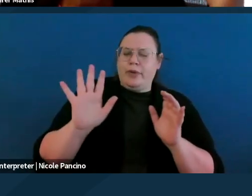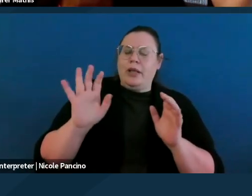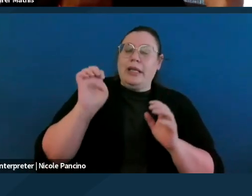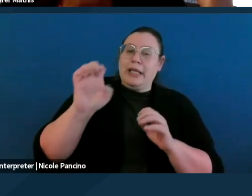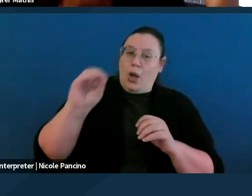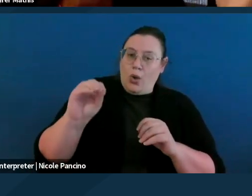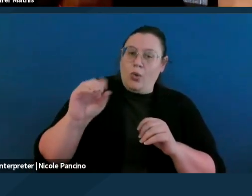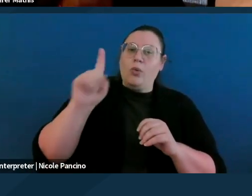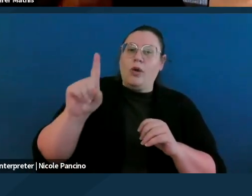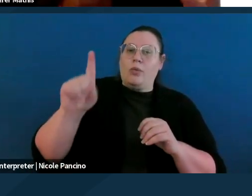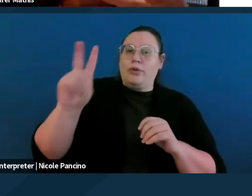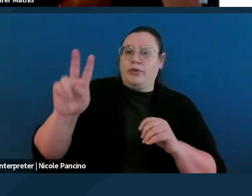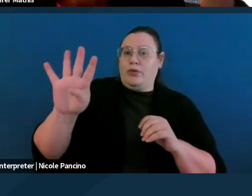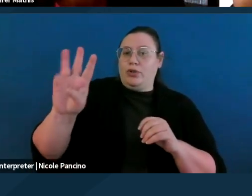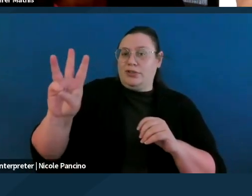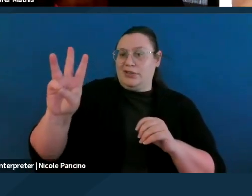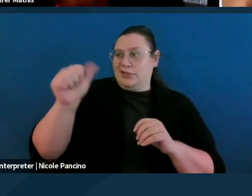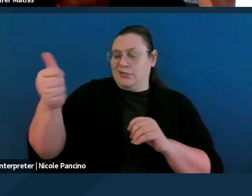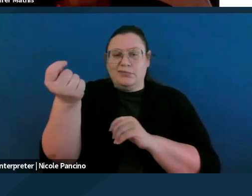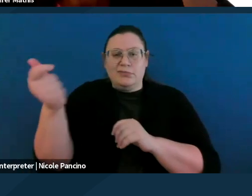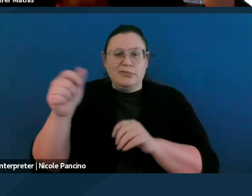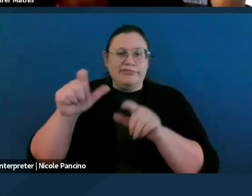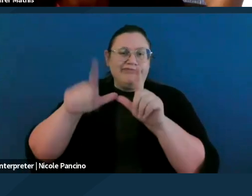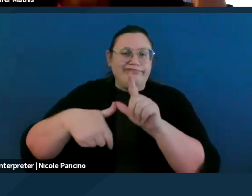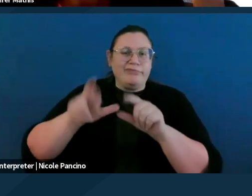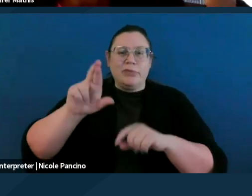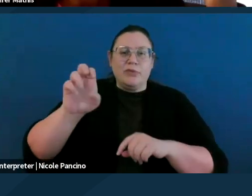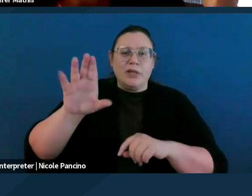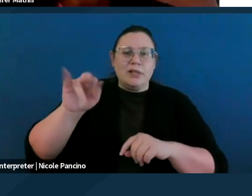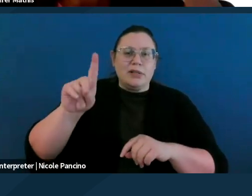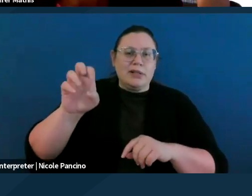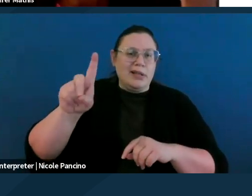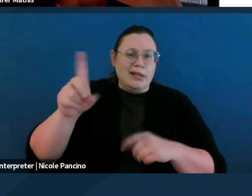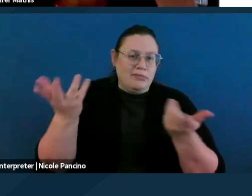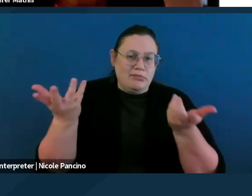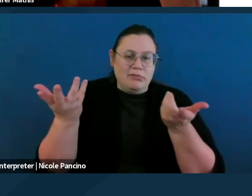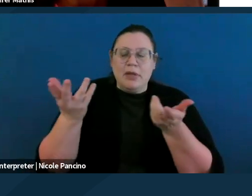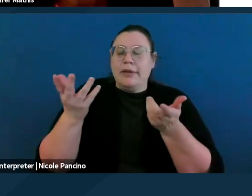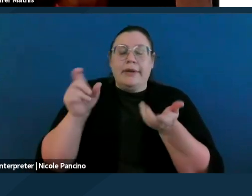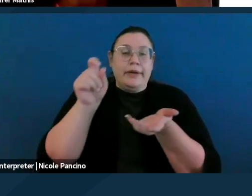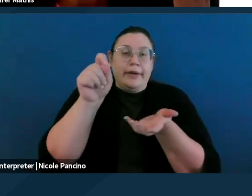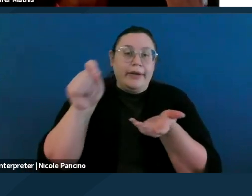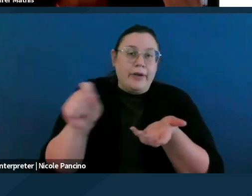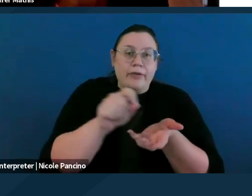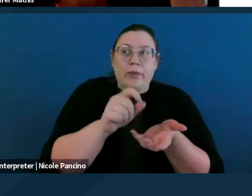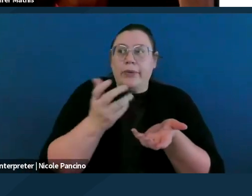Order 11246 was rescinded, um, you know, and therefore